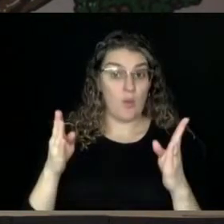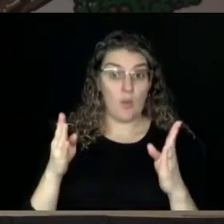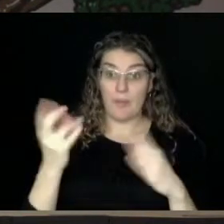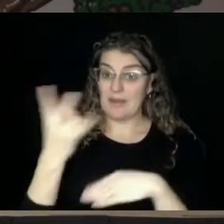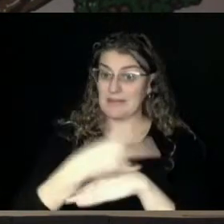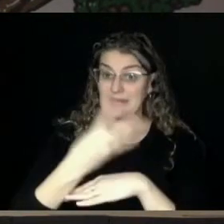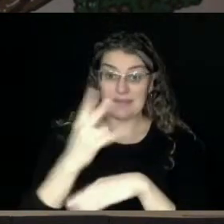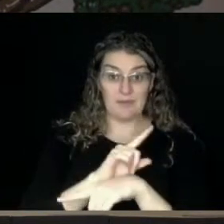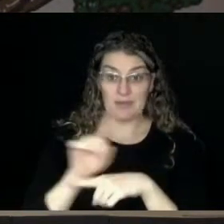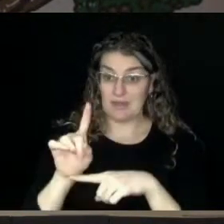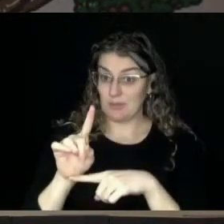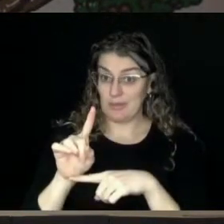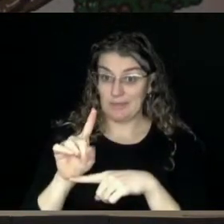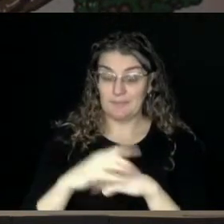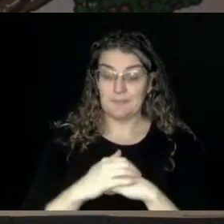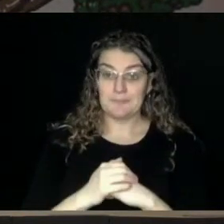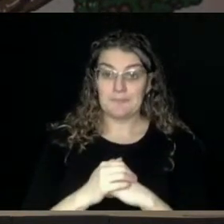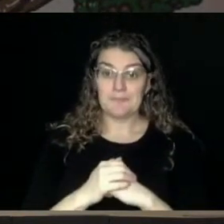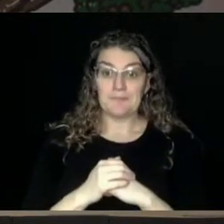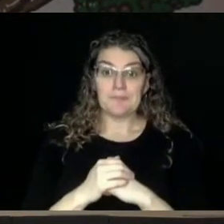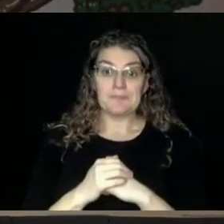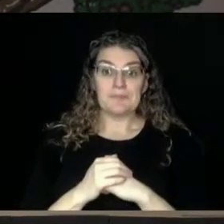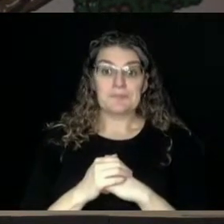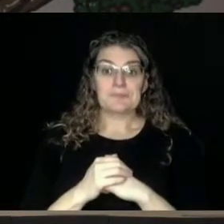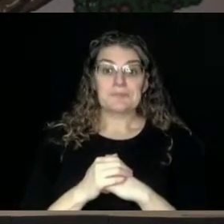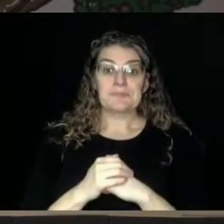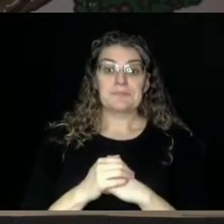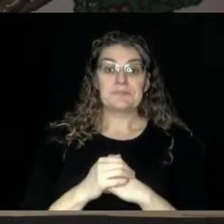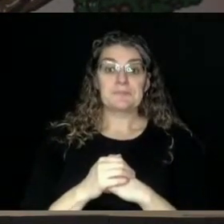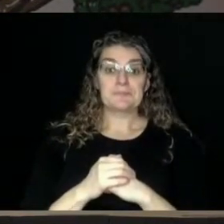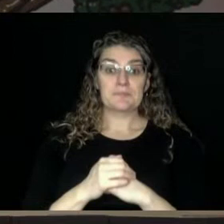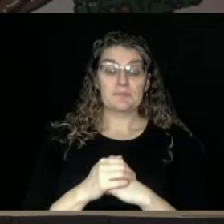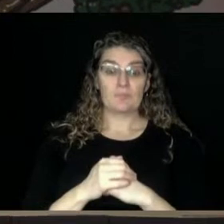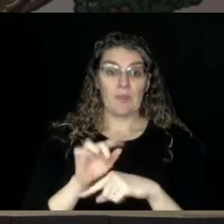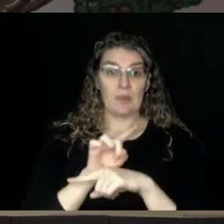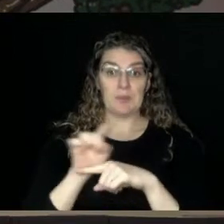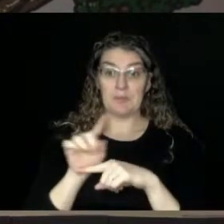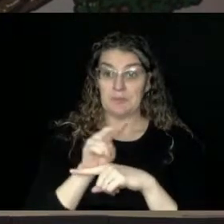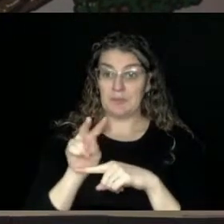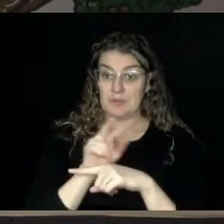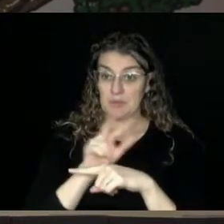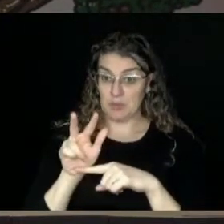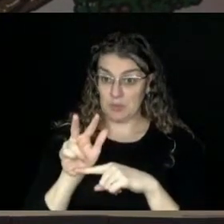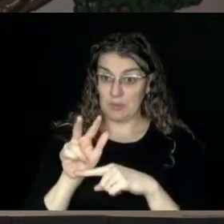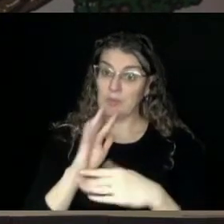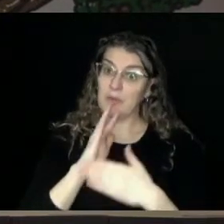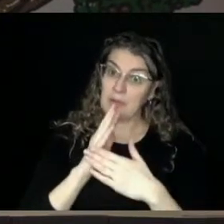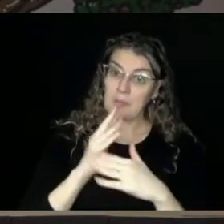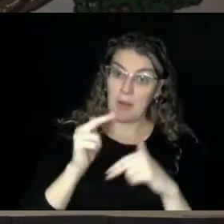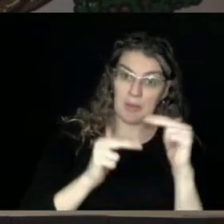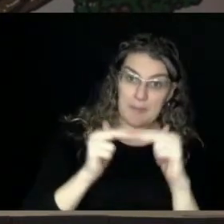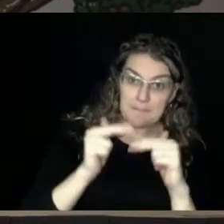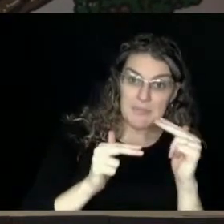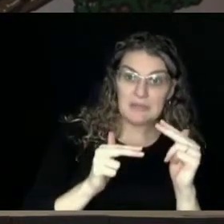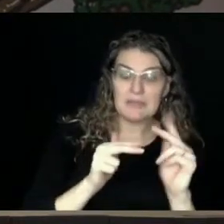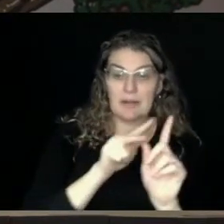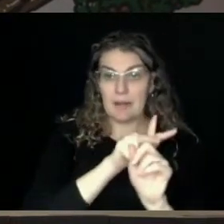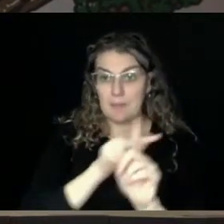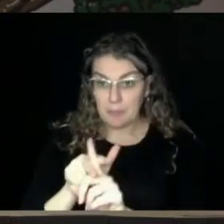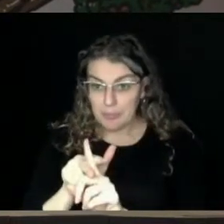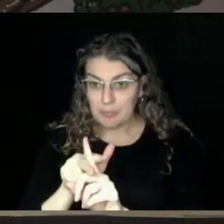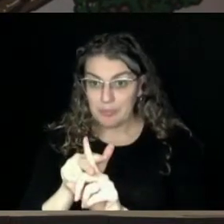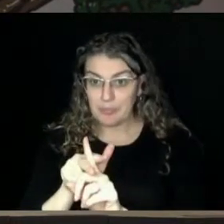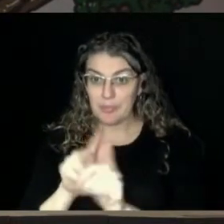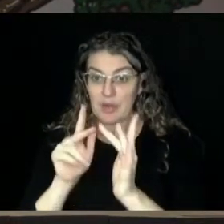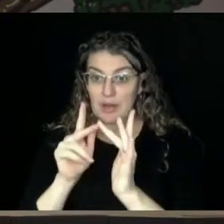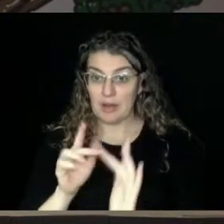form. We've been talking over the past couple of weeks about our building and testing of an online booking system,